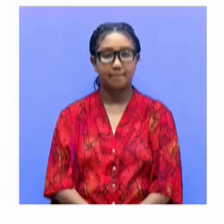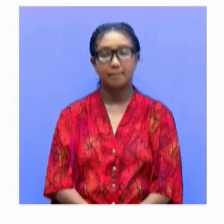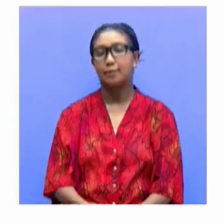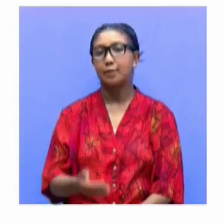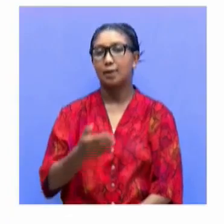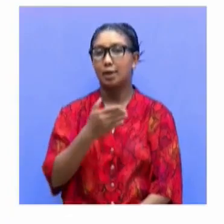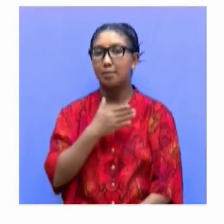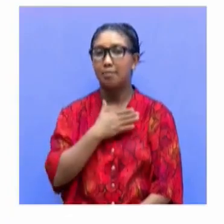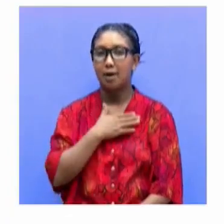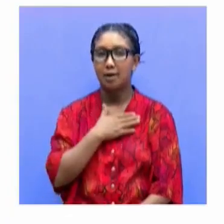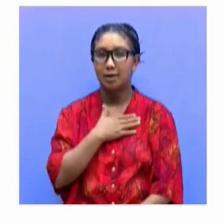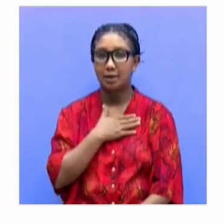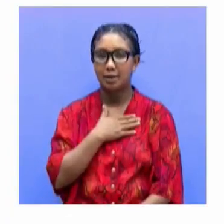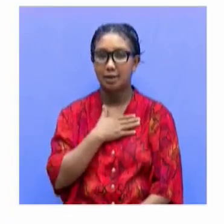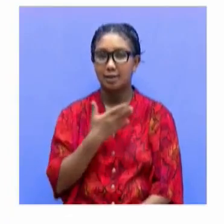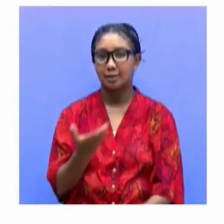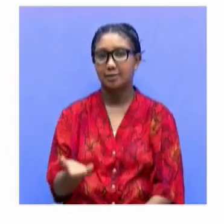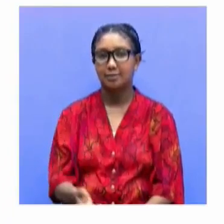my